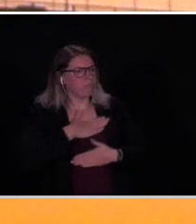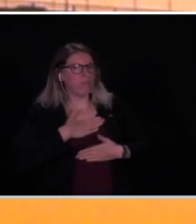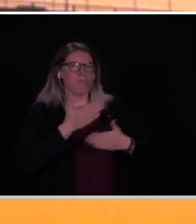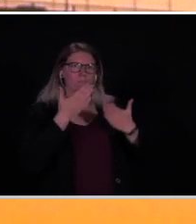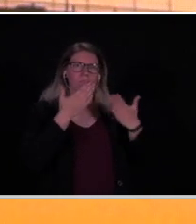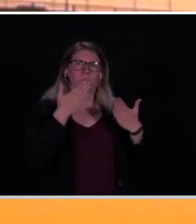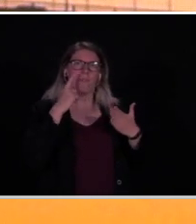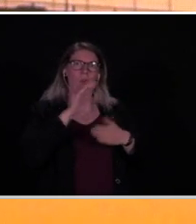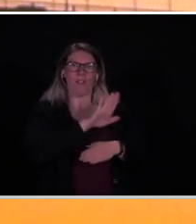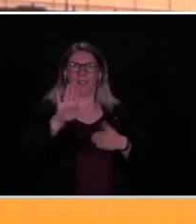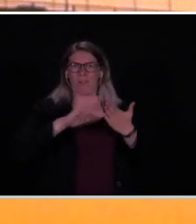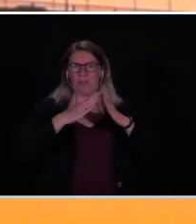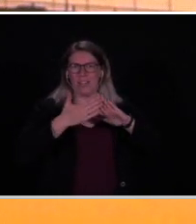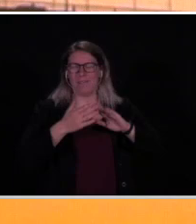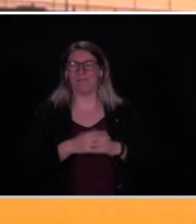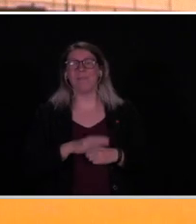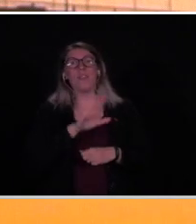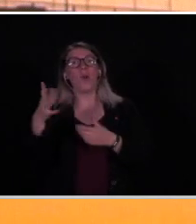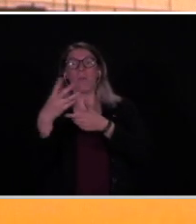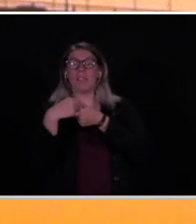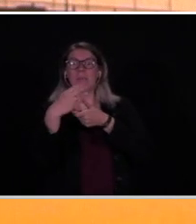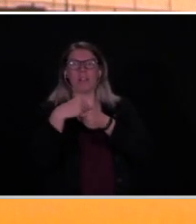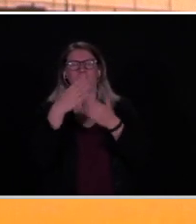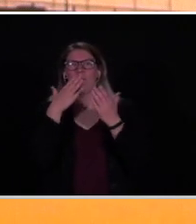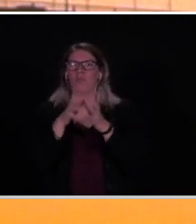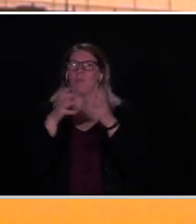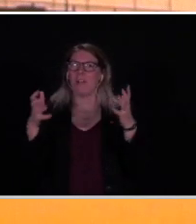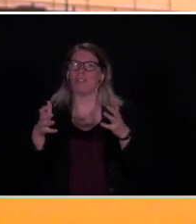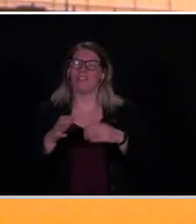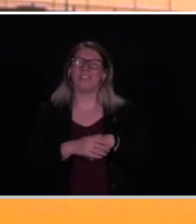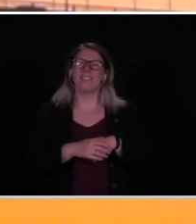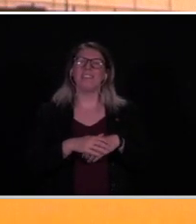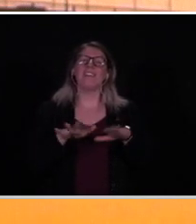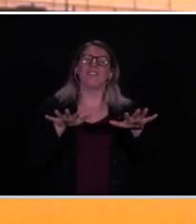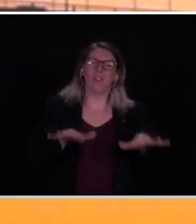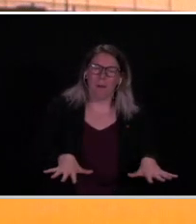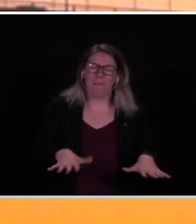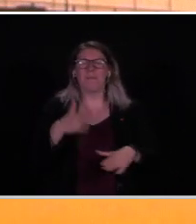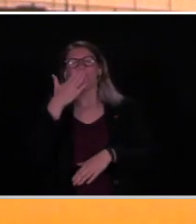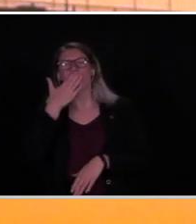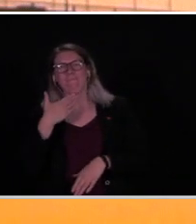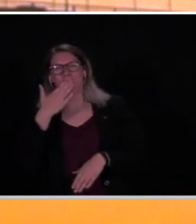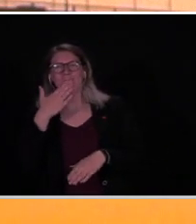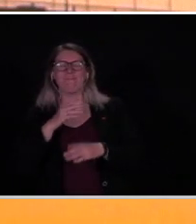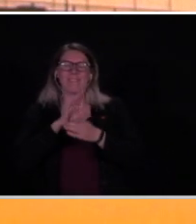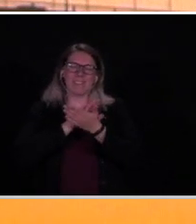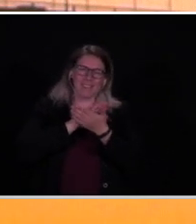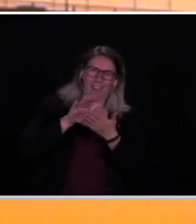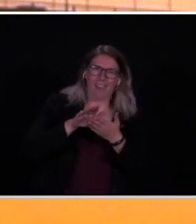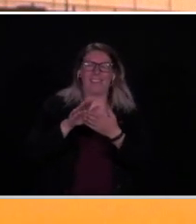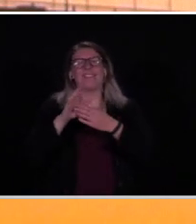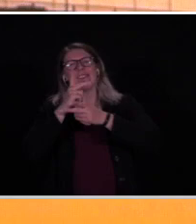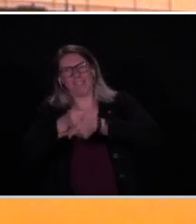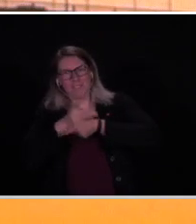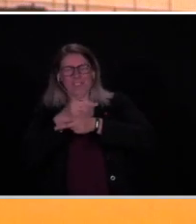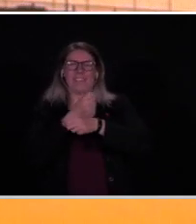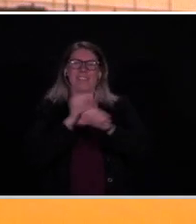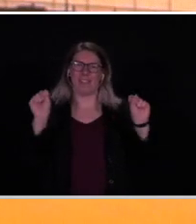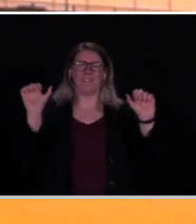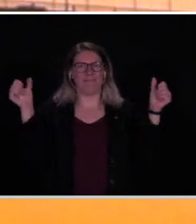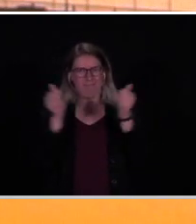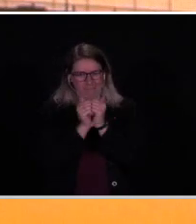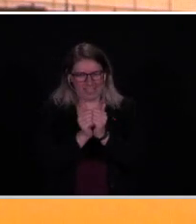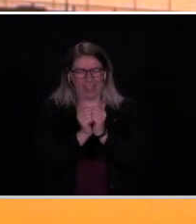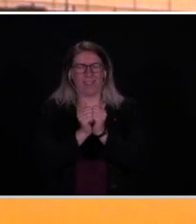community. Thank you for your participation. Be kind, be calm, be safe, be together. Wish you a